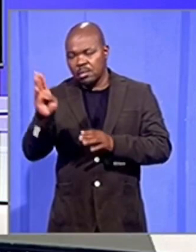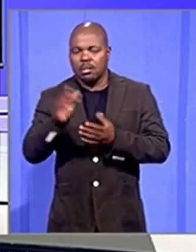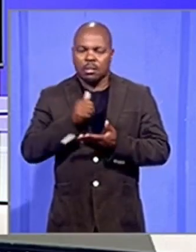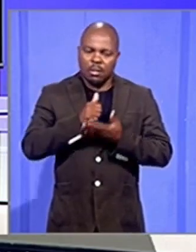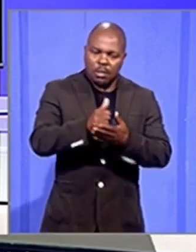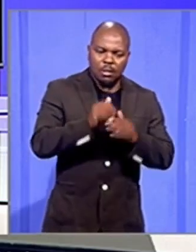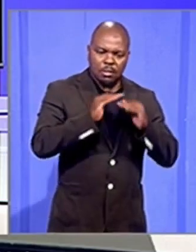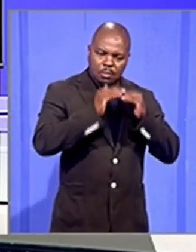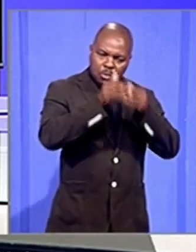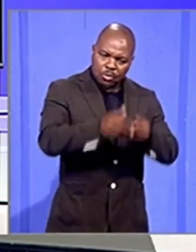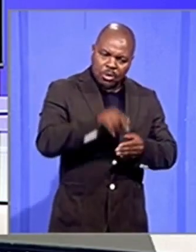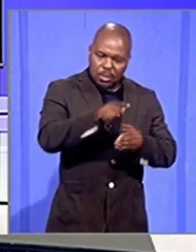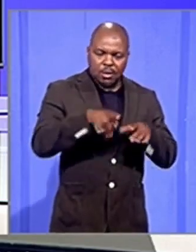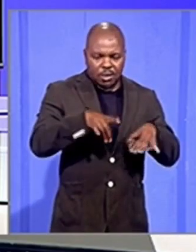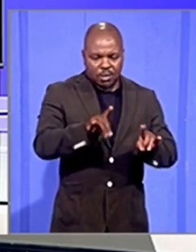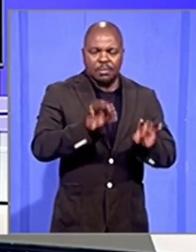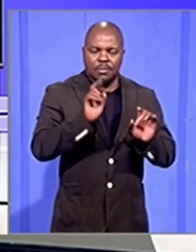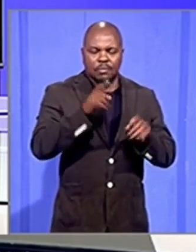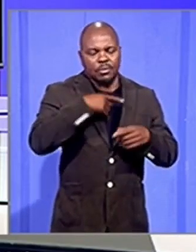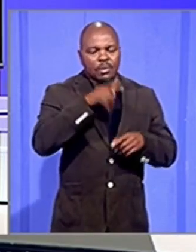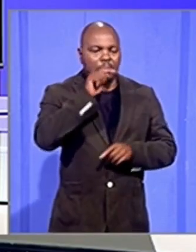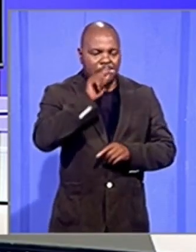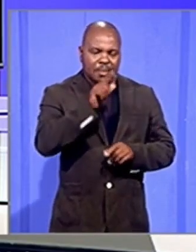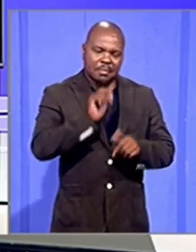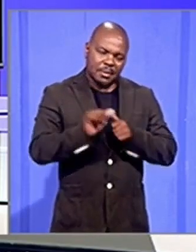setšhaba go tšhireletšong ya mohuta o wa manong.